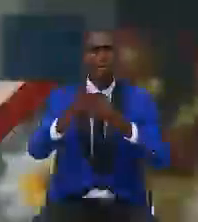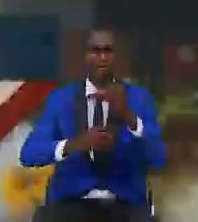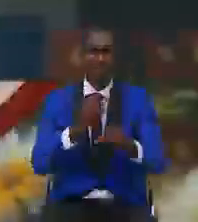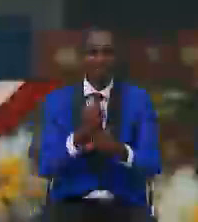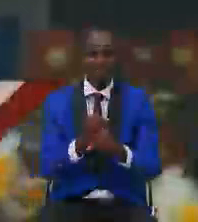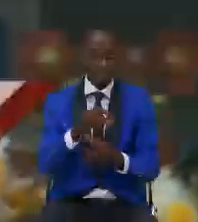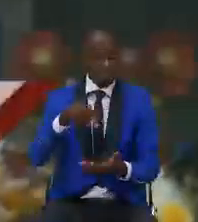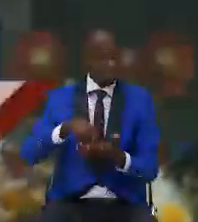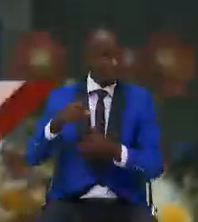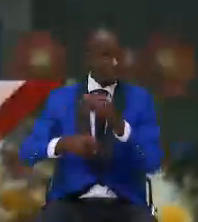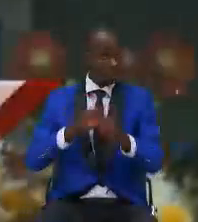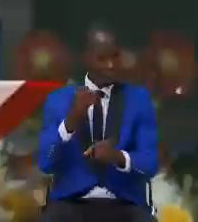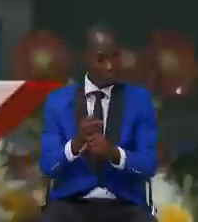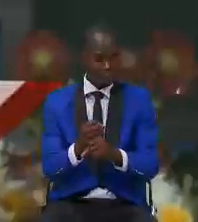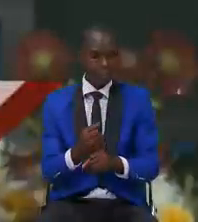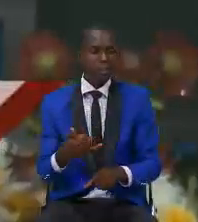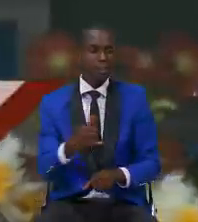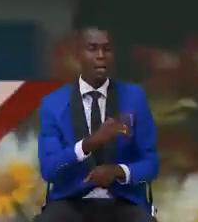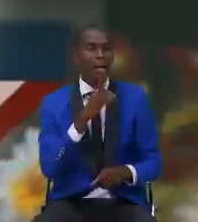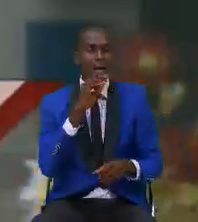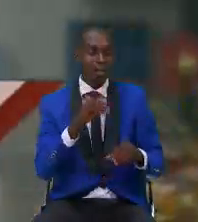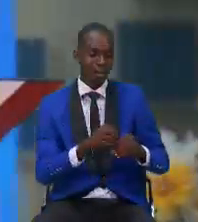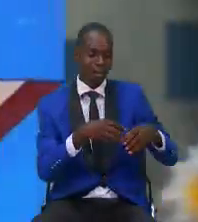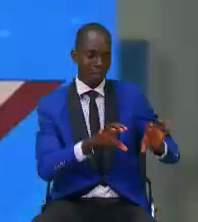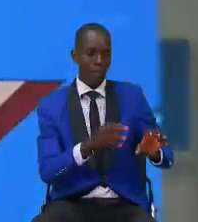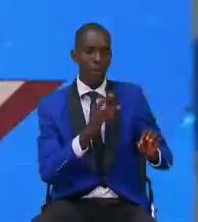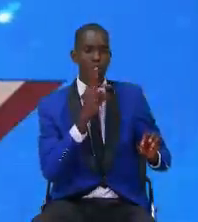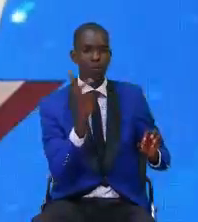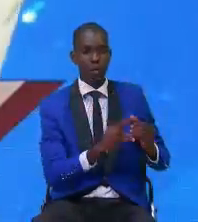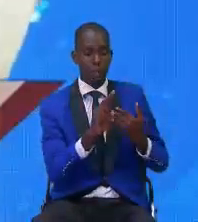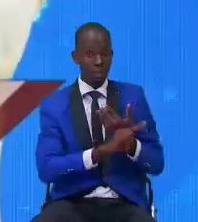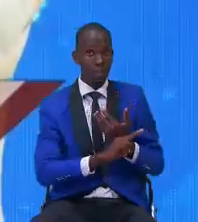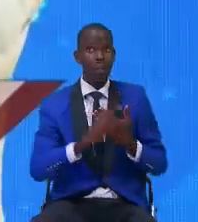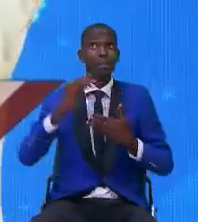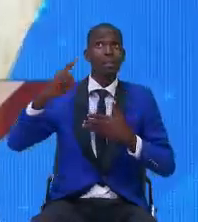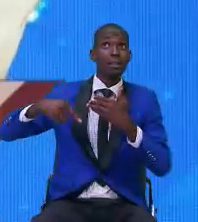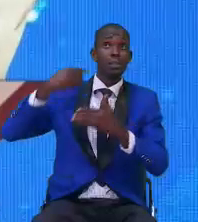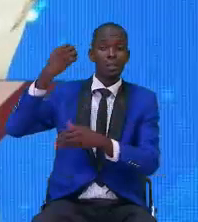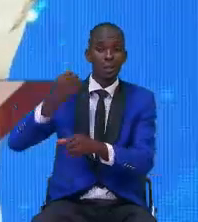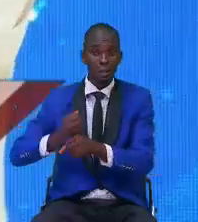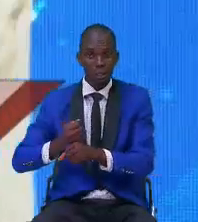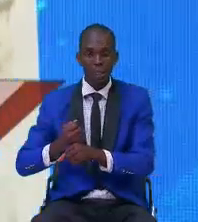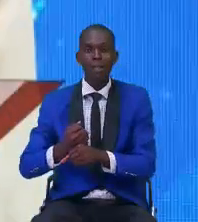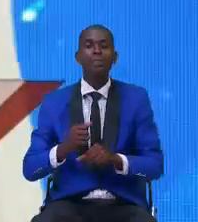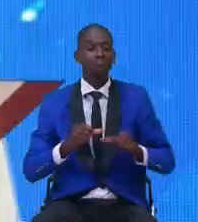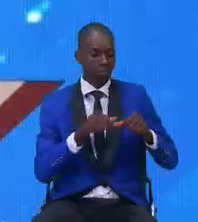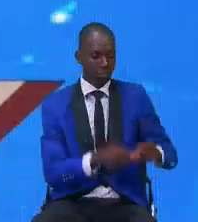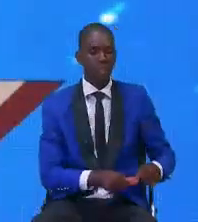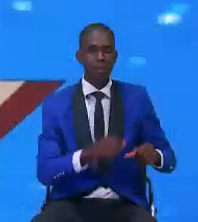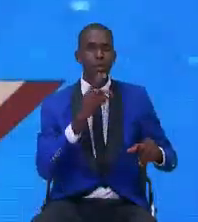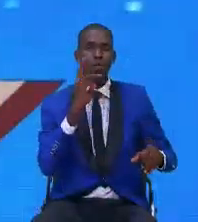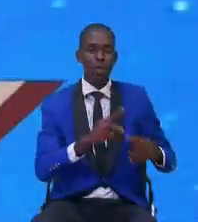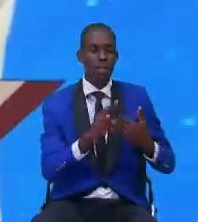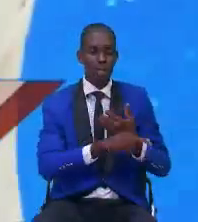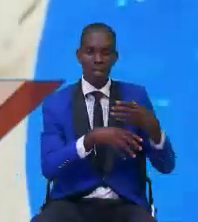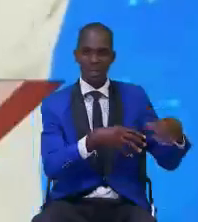class over the years. This year now, they're in the class of wickedness. The following year,